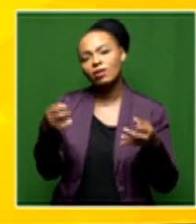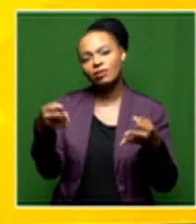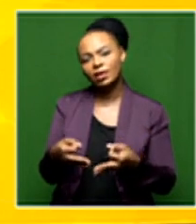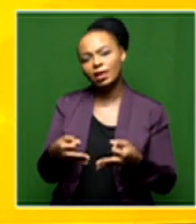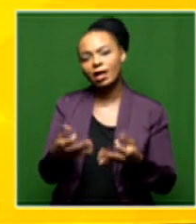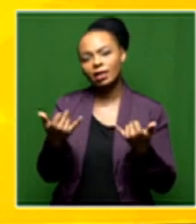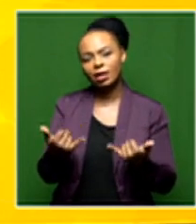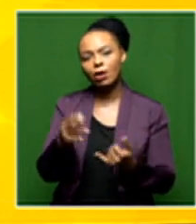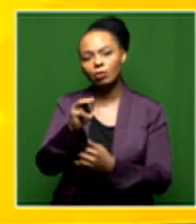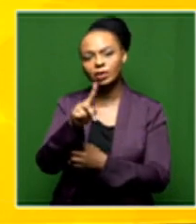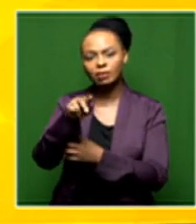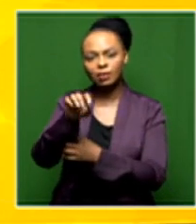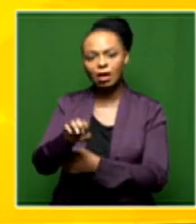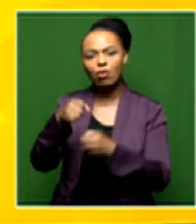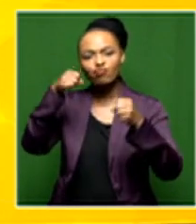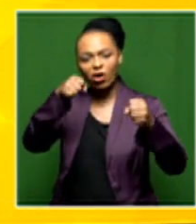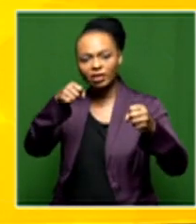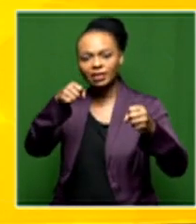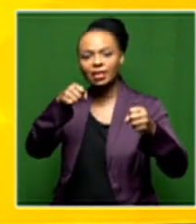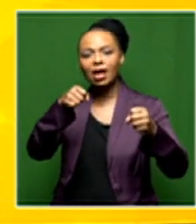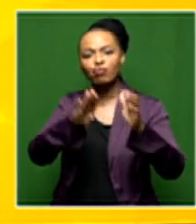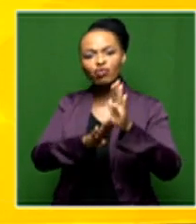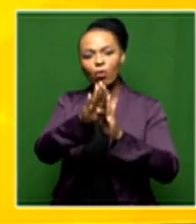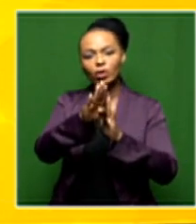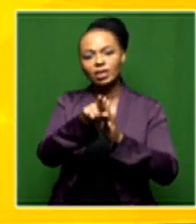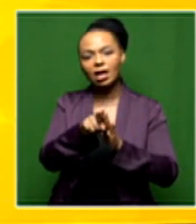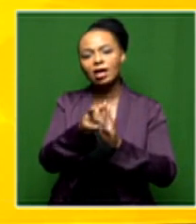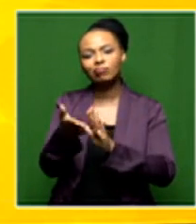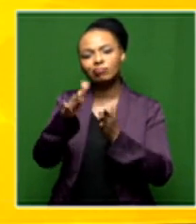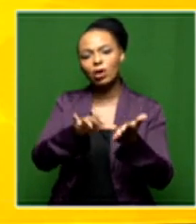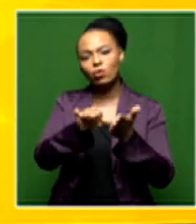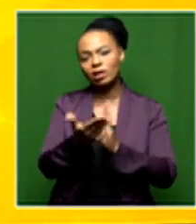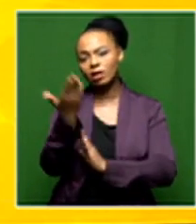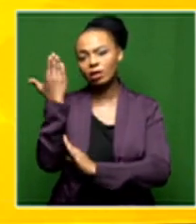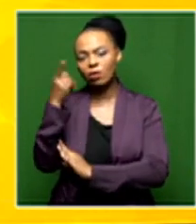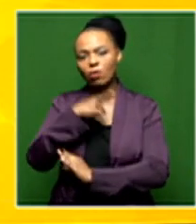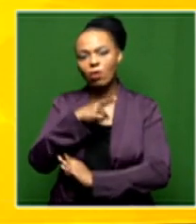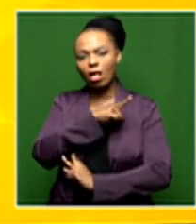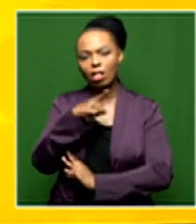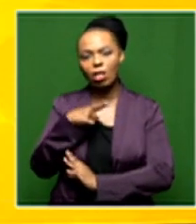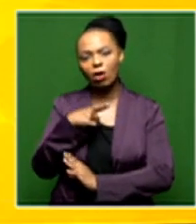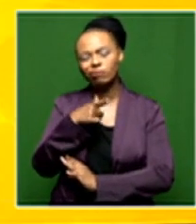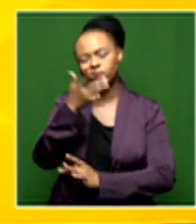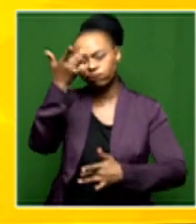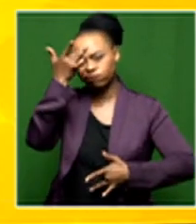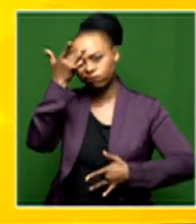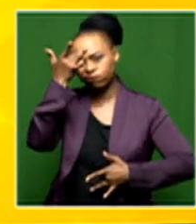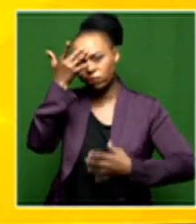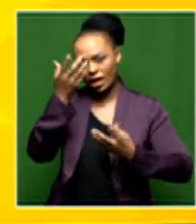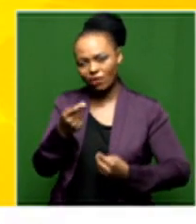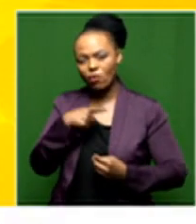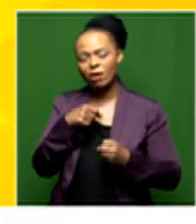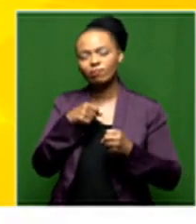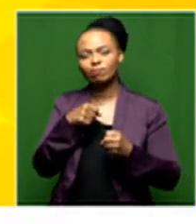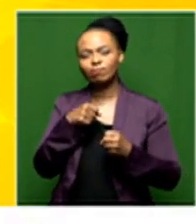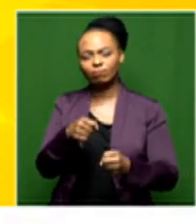Mzimasi Mnguni, the world-renowned boxing promoter, died last weekend after a long health battle since he suffered a